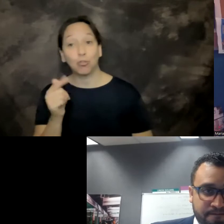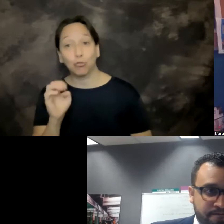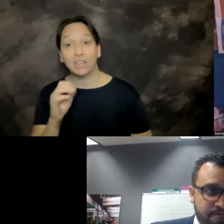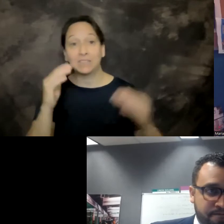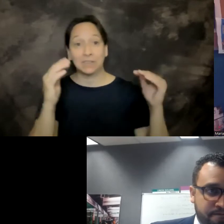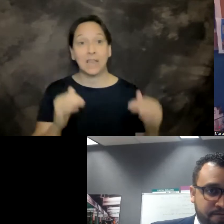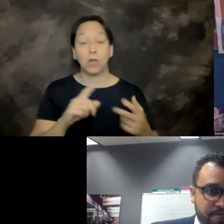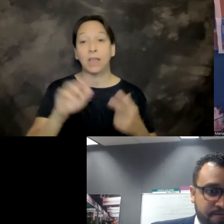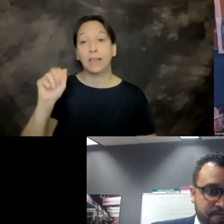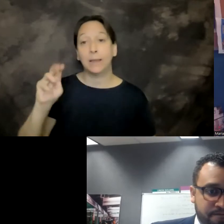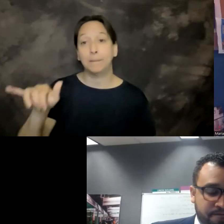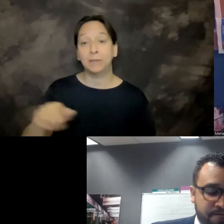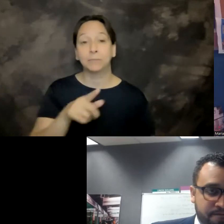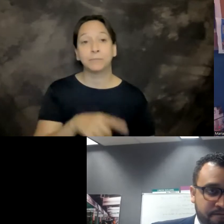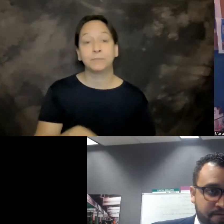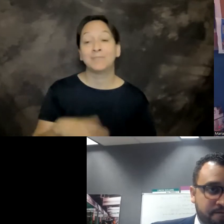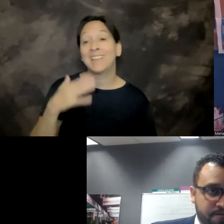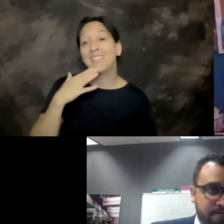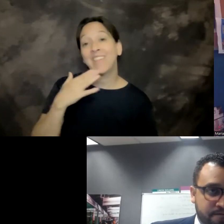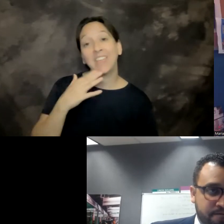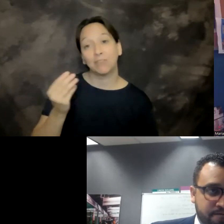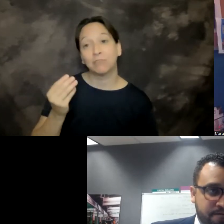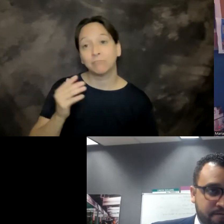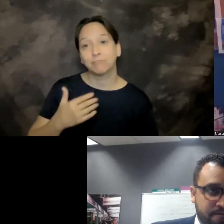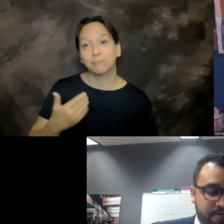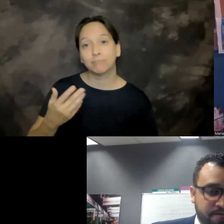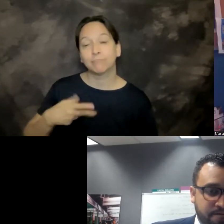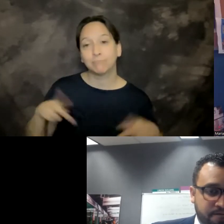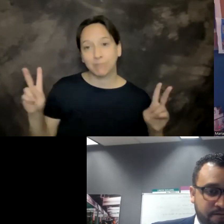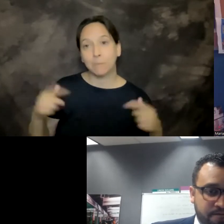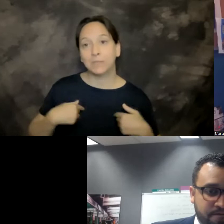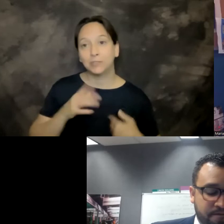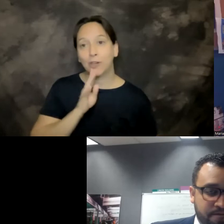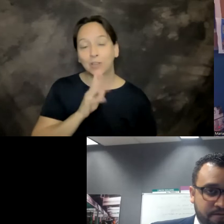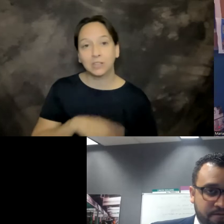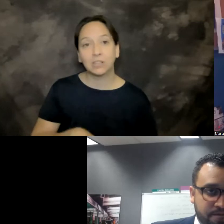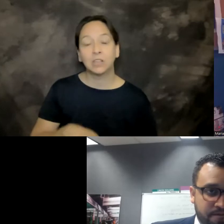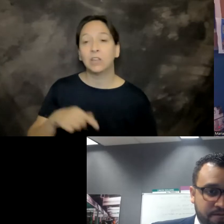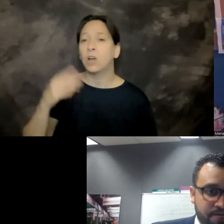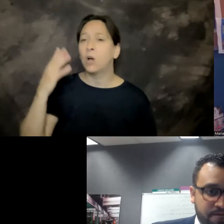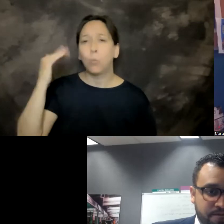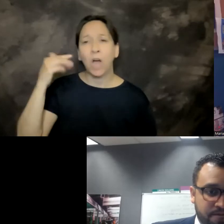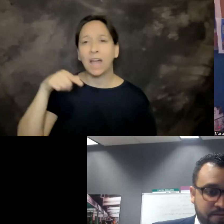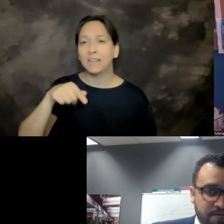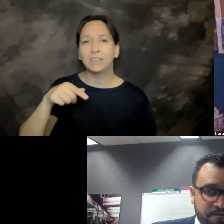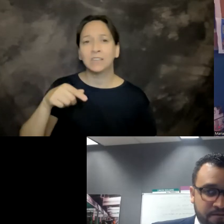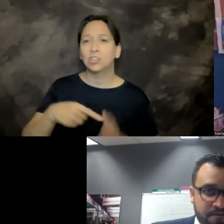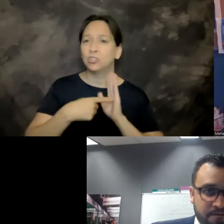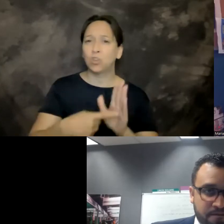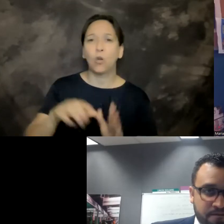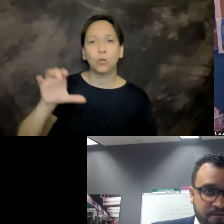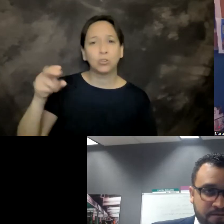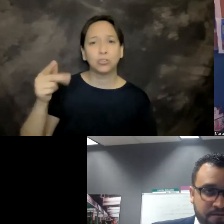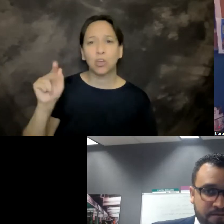Amy. Hi, thanks for taking my call. Why go through the charade of showing a Charlie